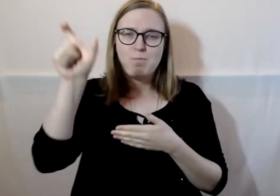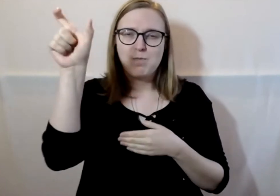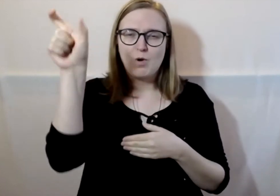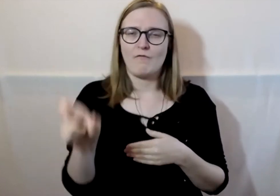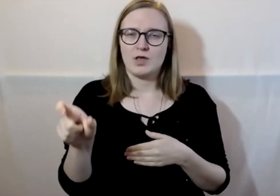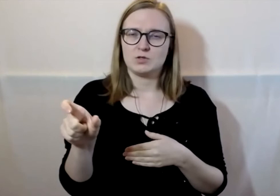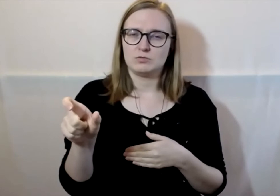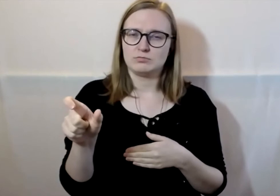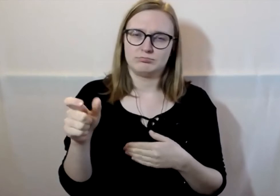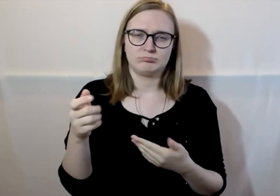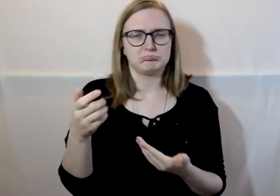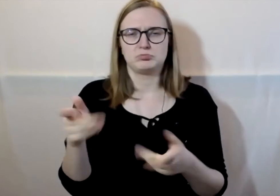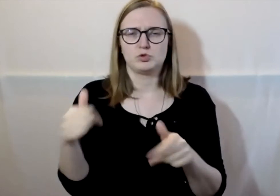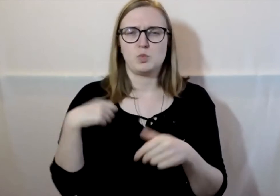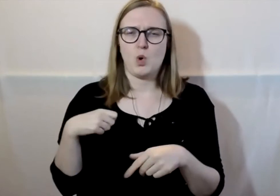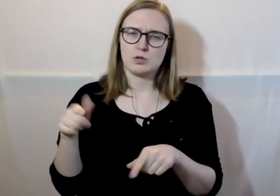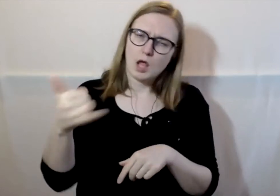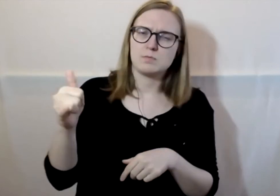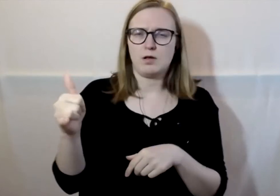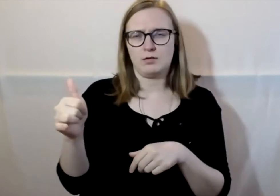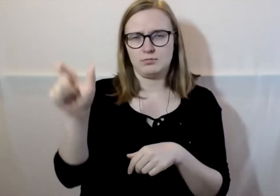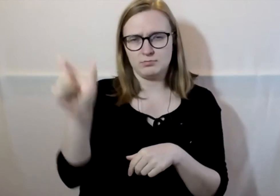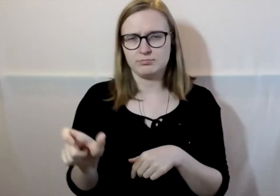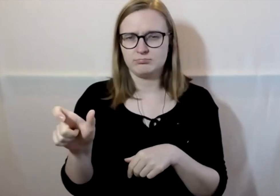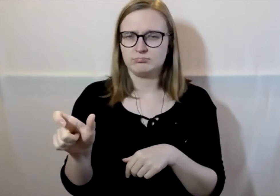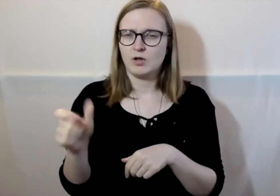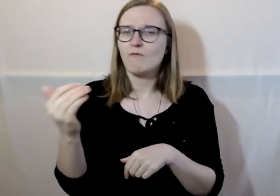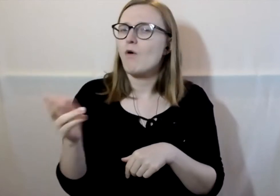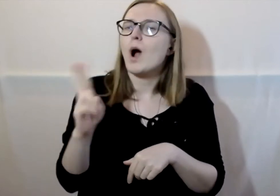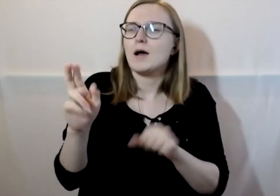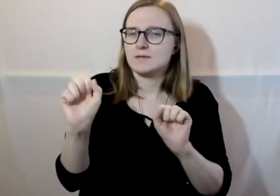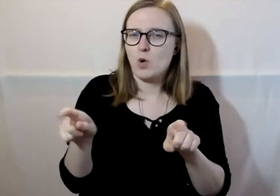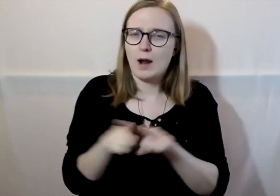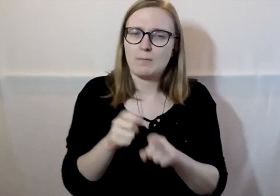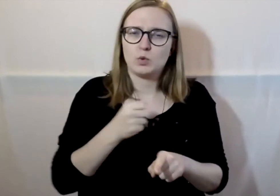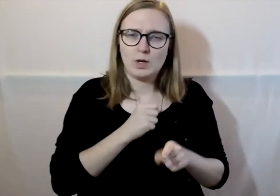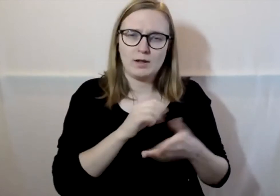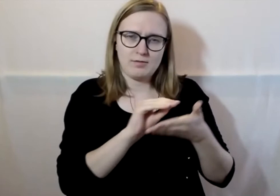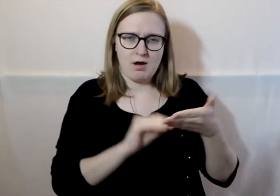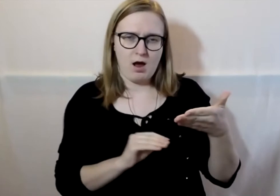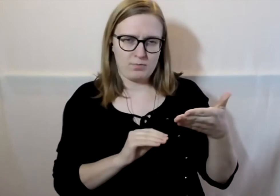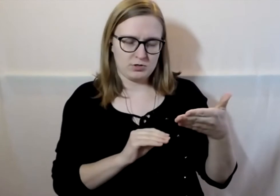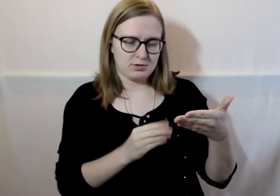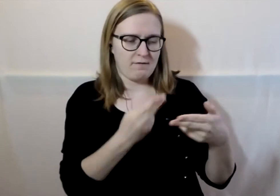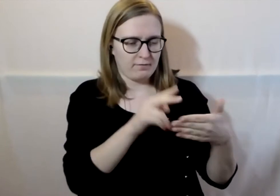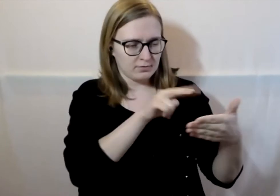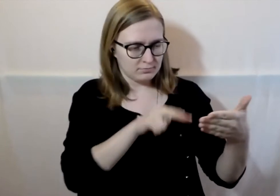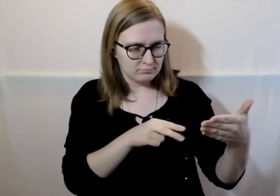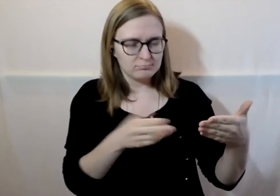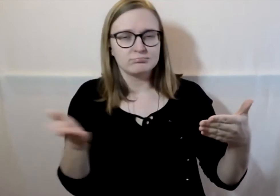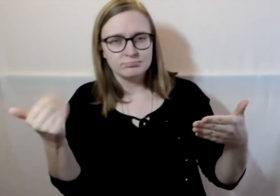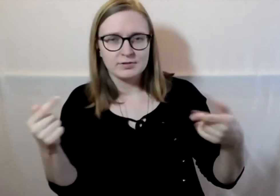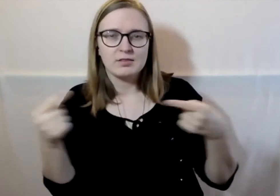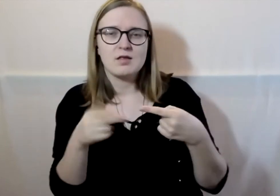leader and with many good traits. So we have also